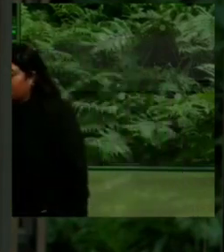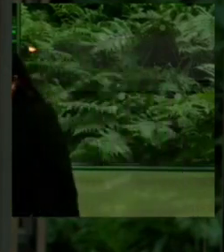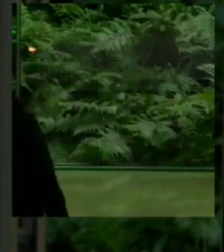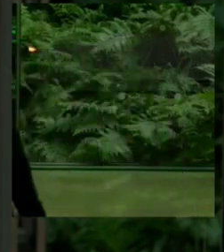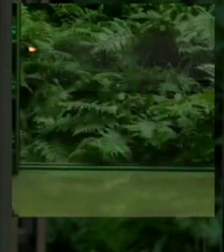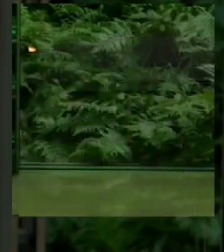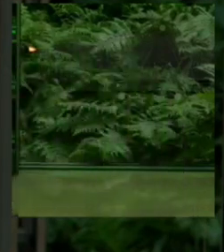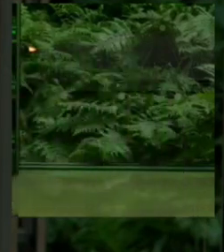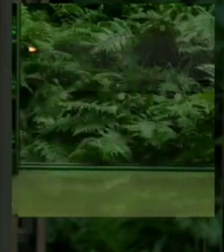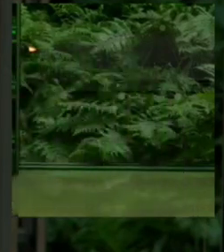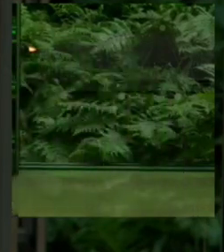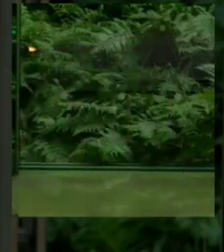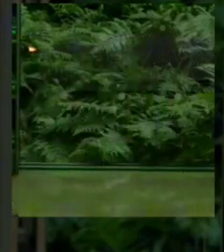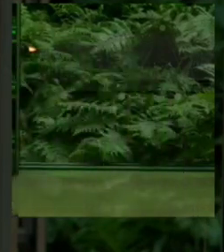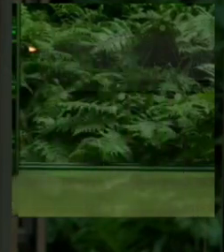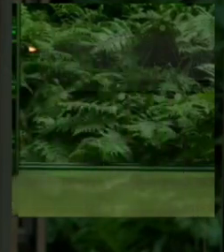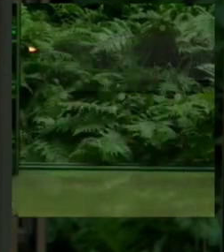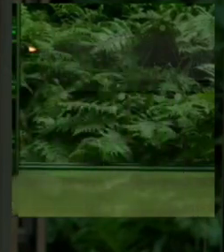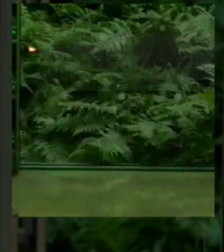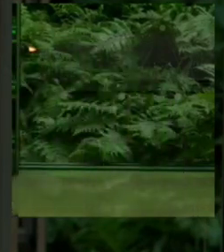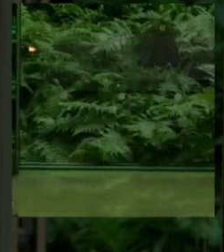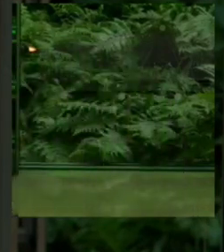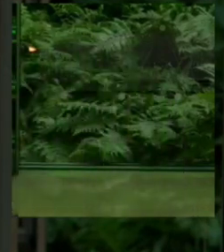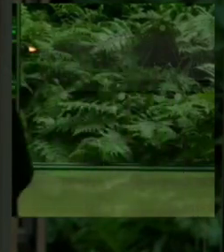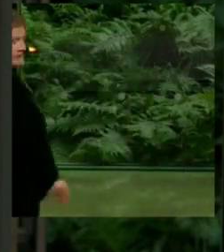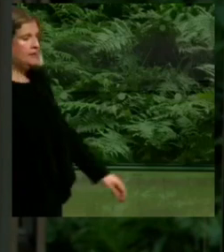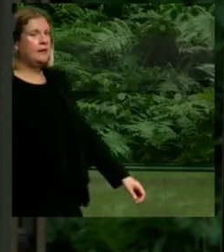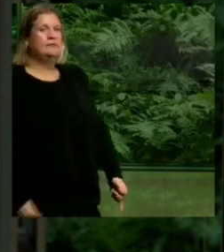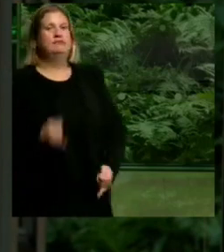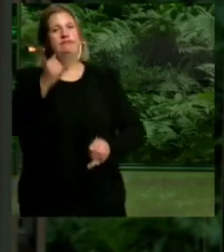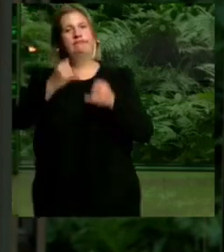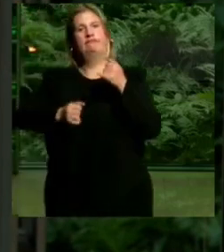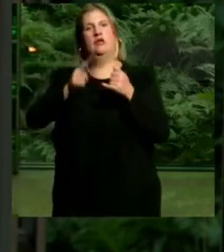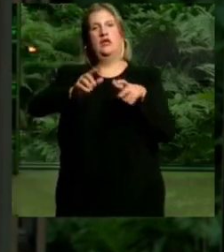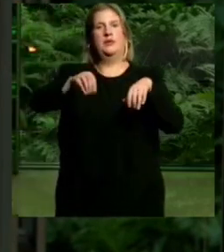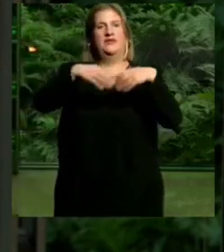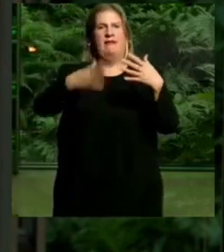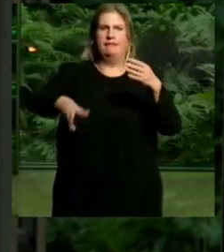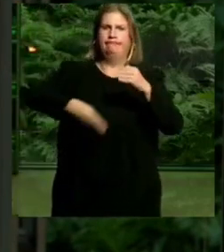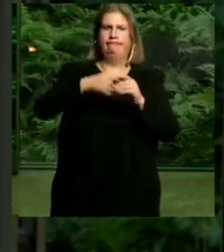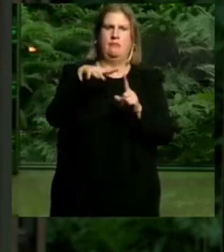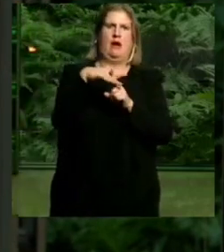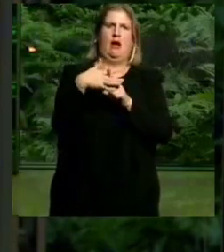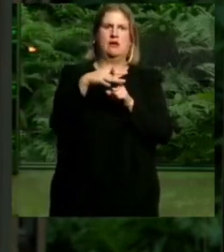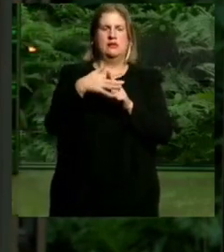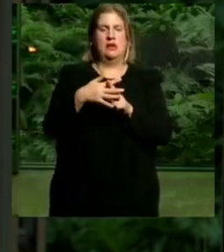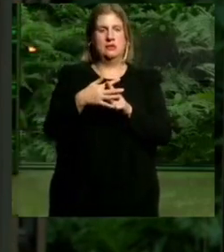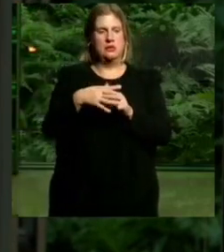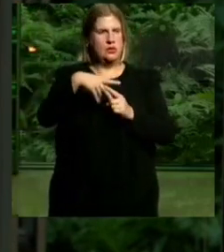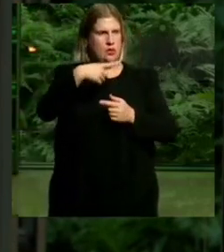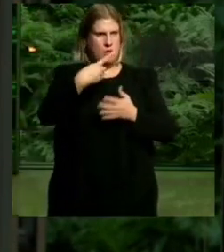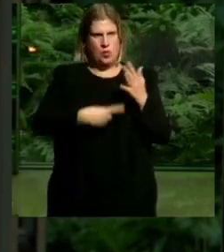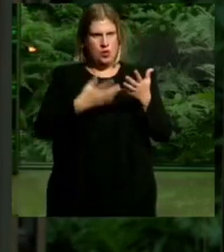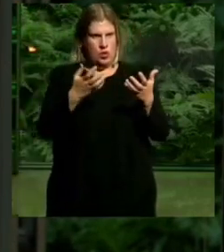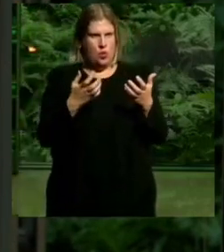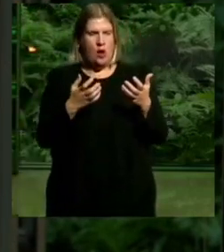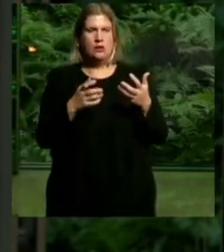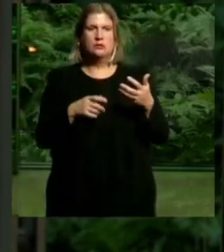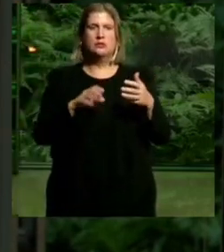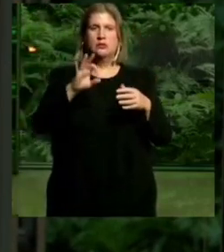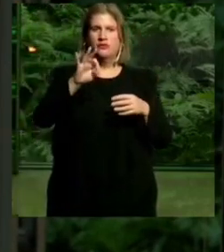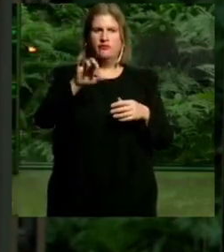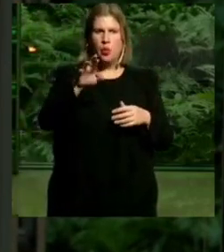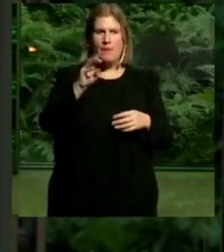additional context. And the additional context could be the format you want the output to come out in. Do you want bulleted format? Do you want